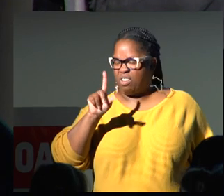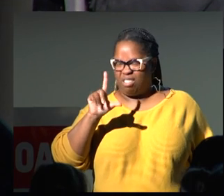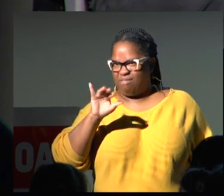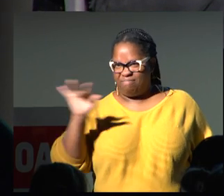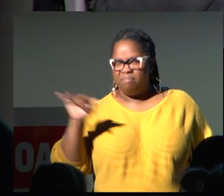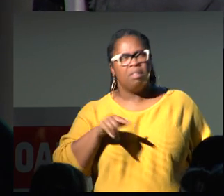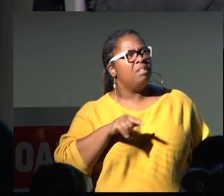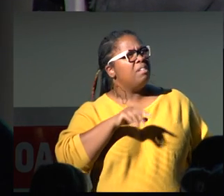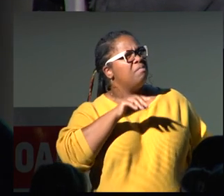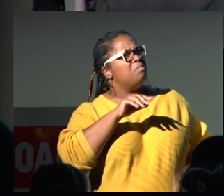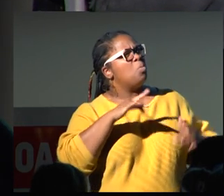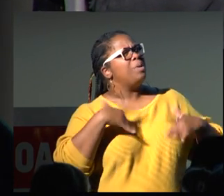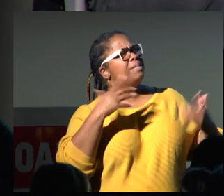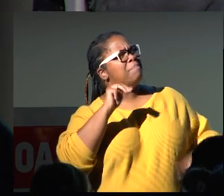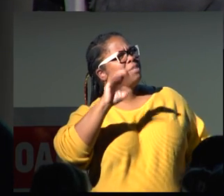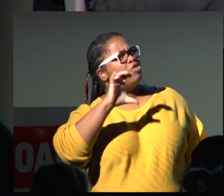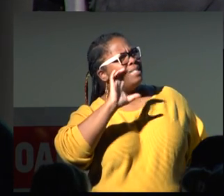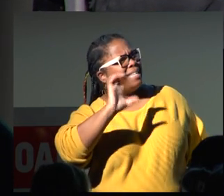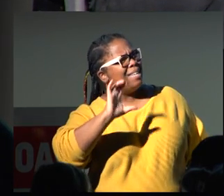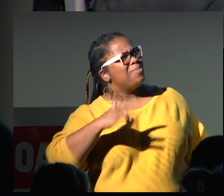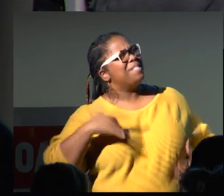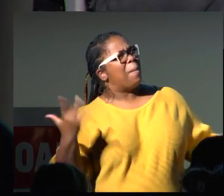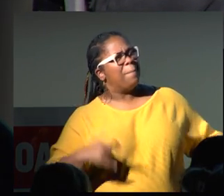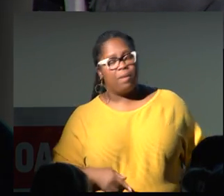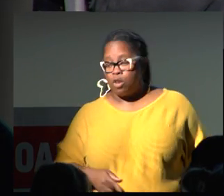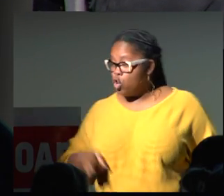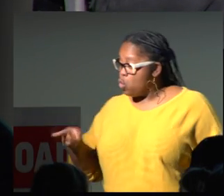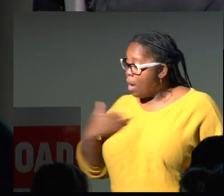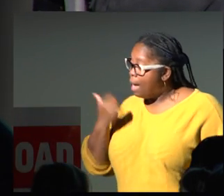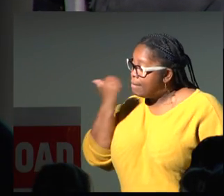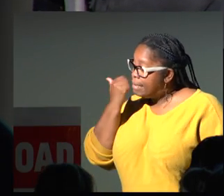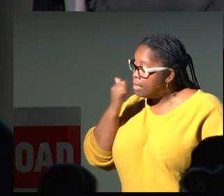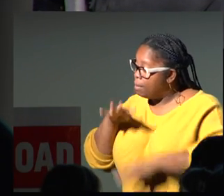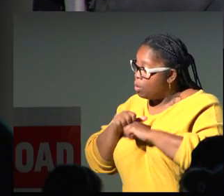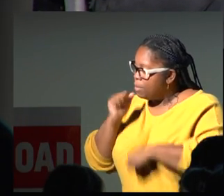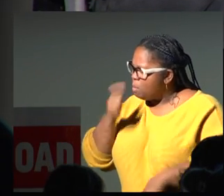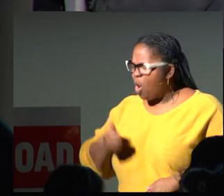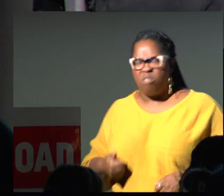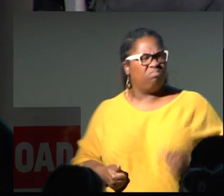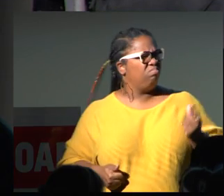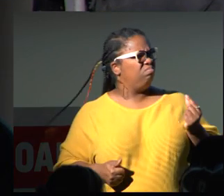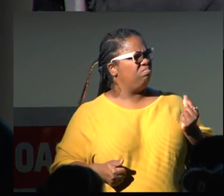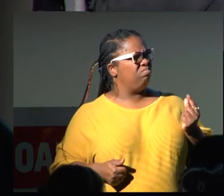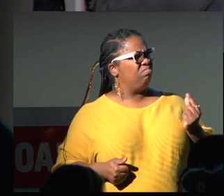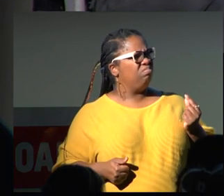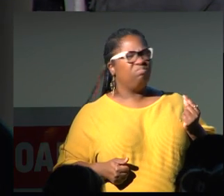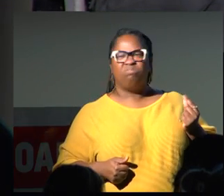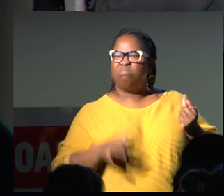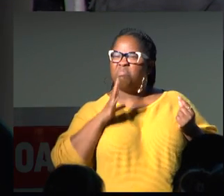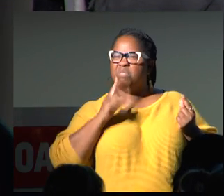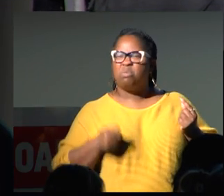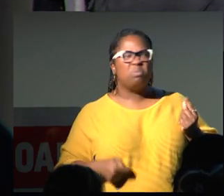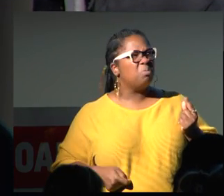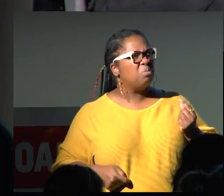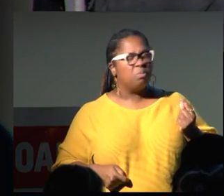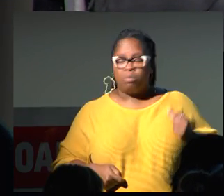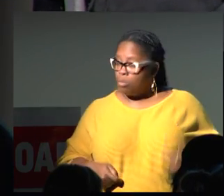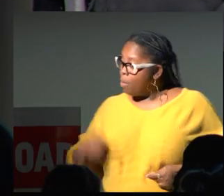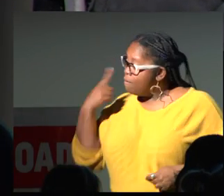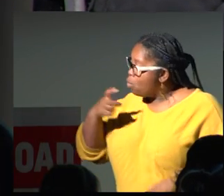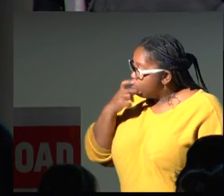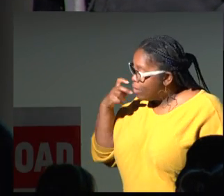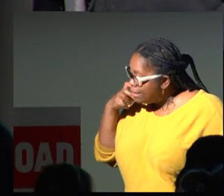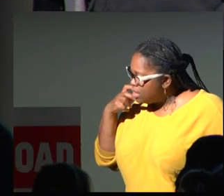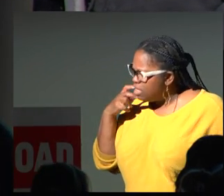I said, how you doing, Mr. C? He says, you have a dentist appointment tomorrow. I said, well, why make an appointment? He said, you're getting